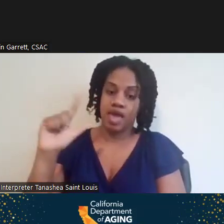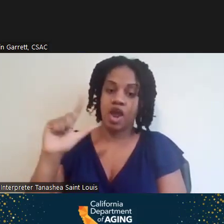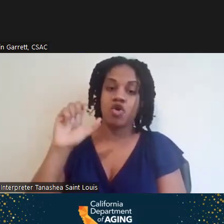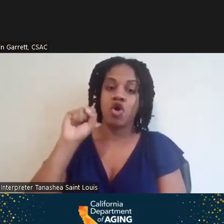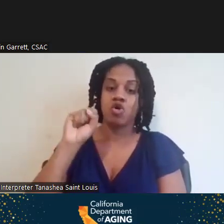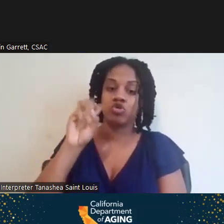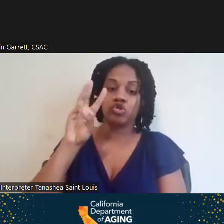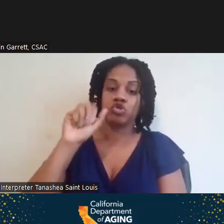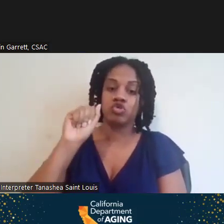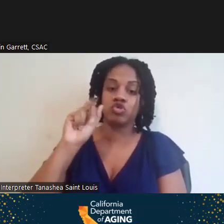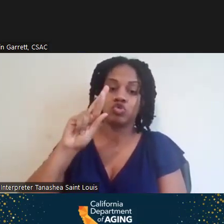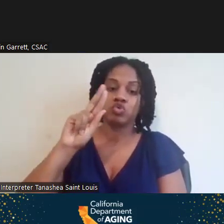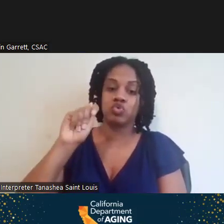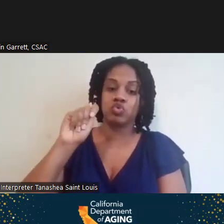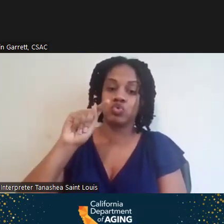Director.